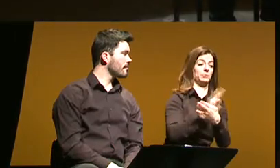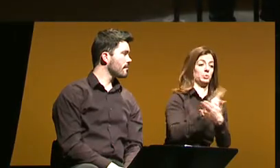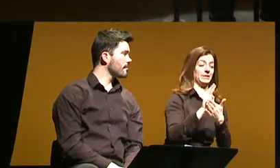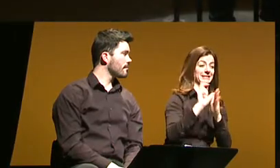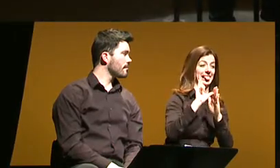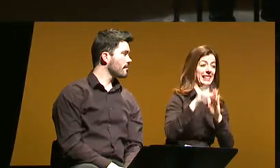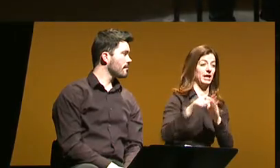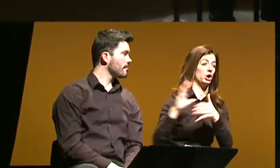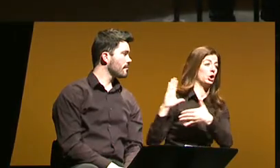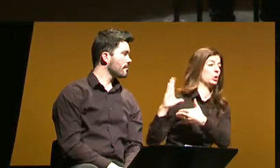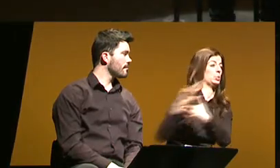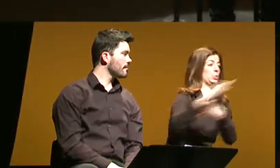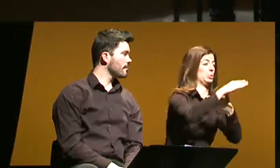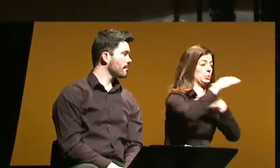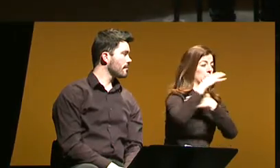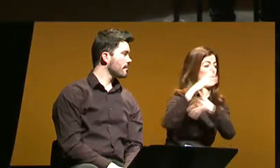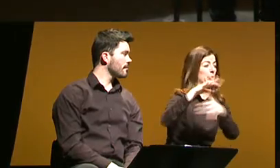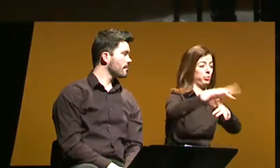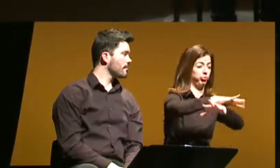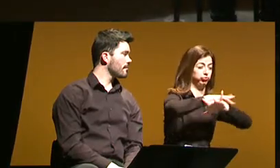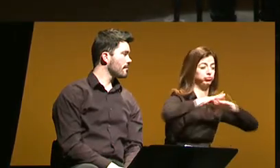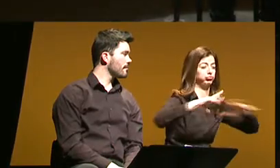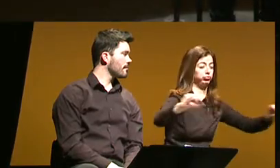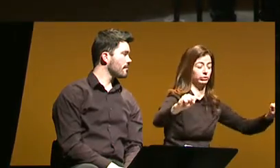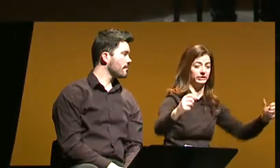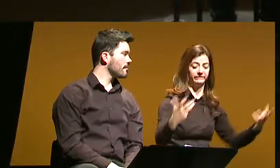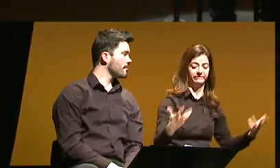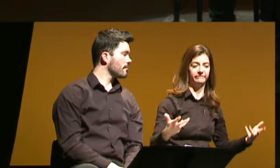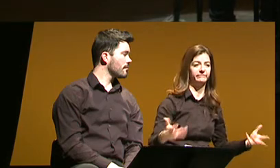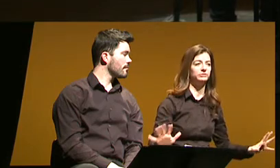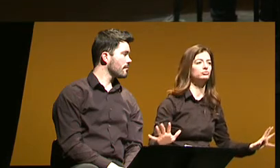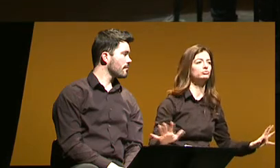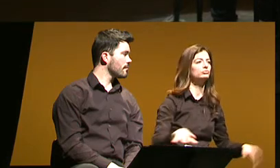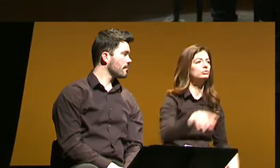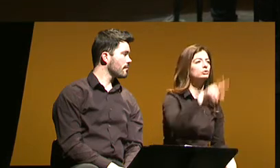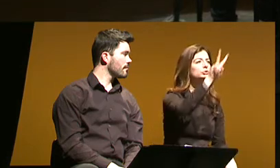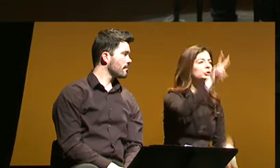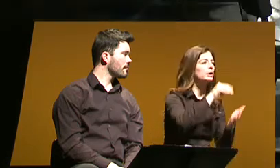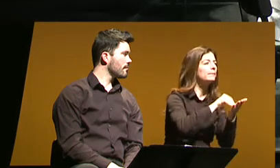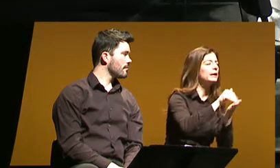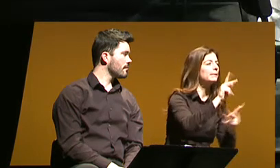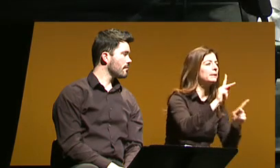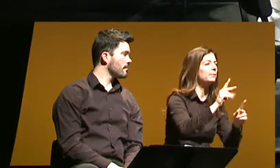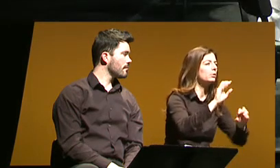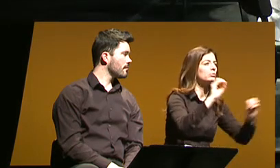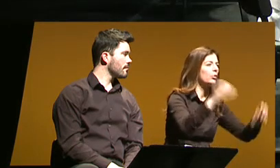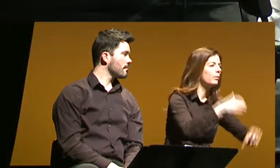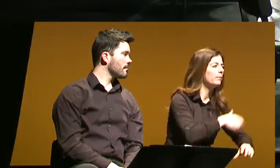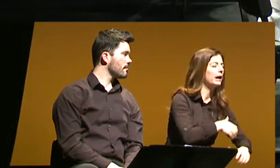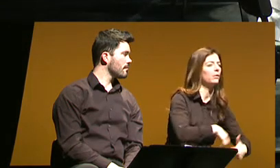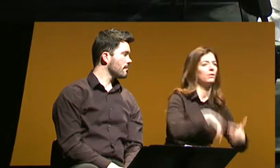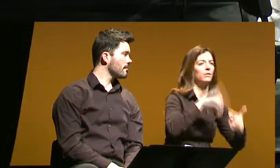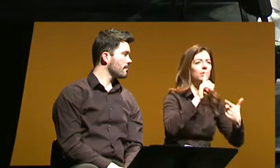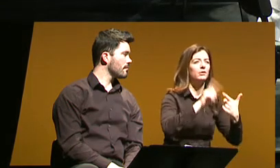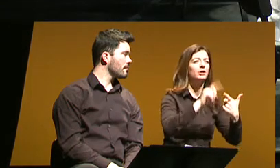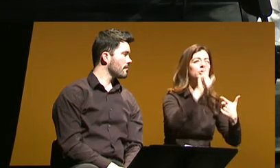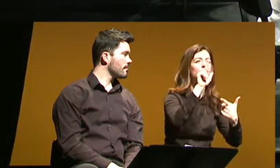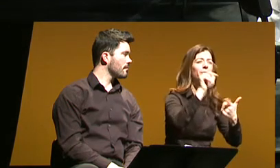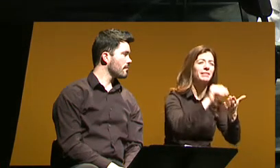city, leaving devastation in its wake. 2 million people without power. 23,000 businesses